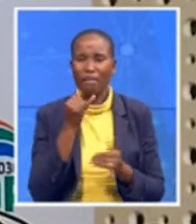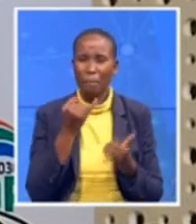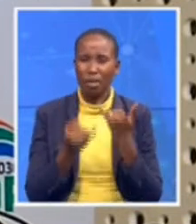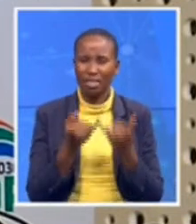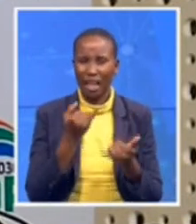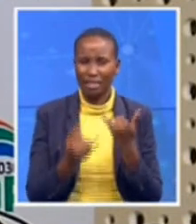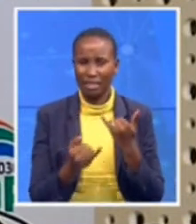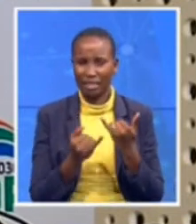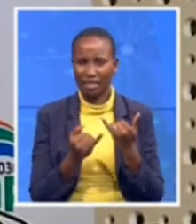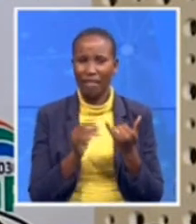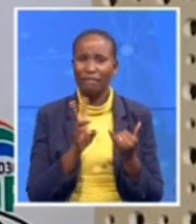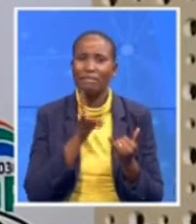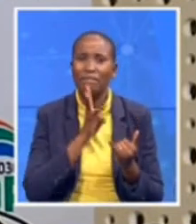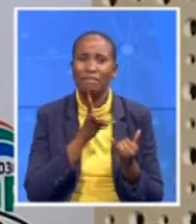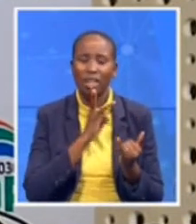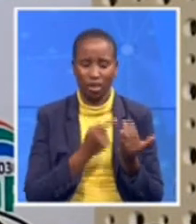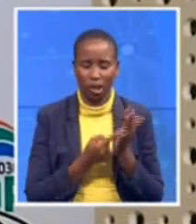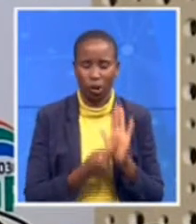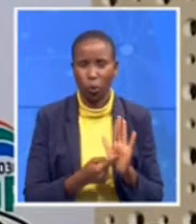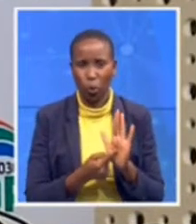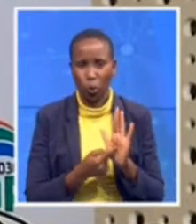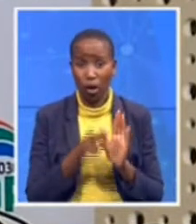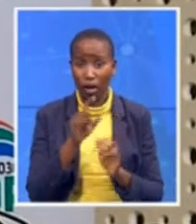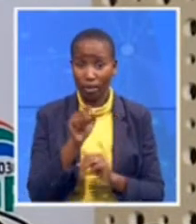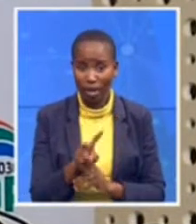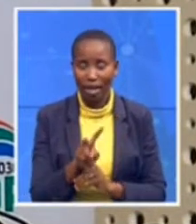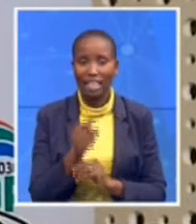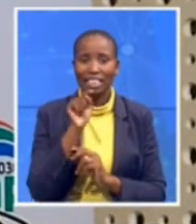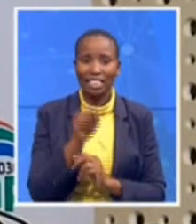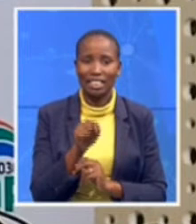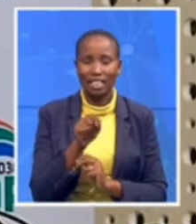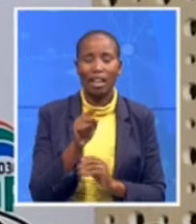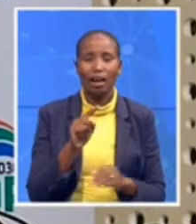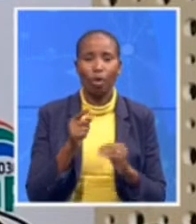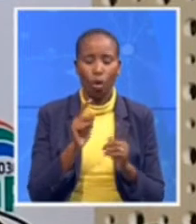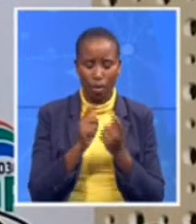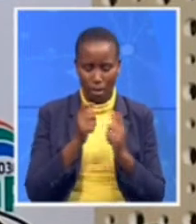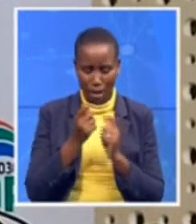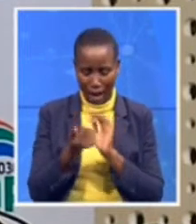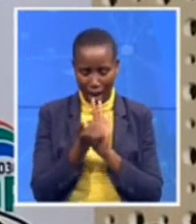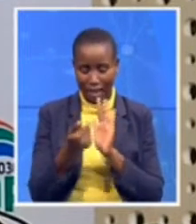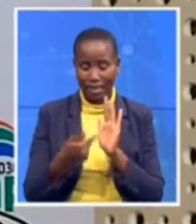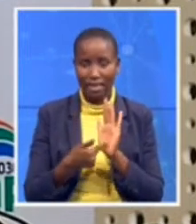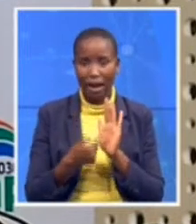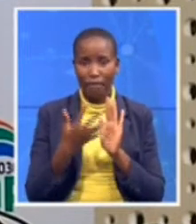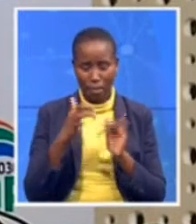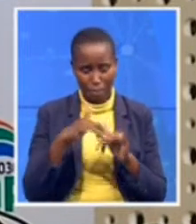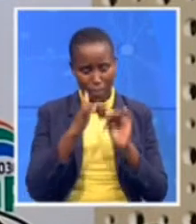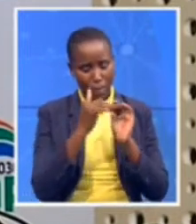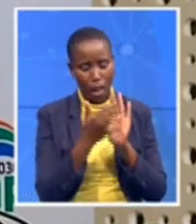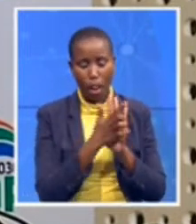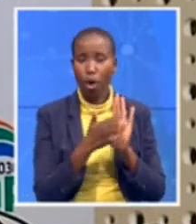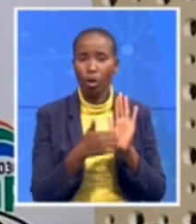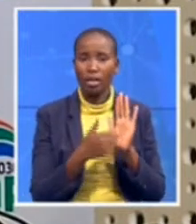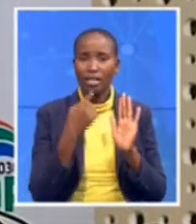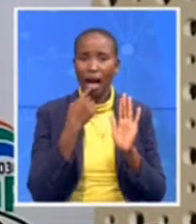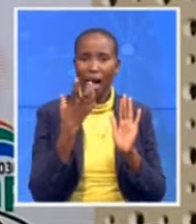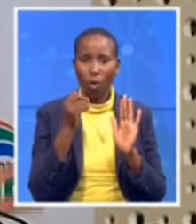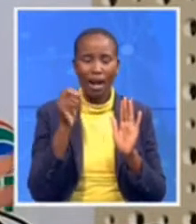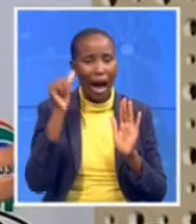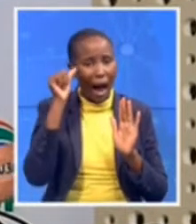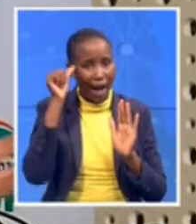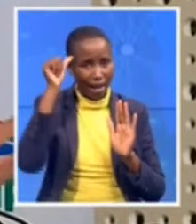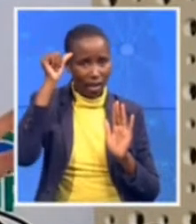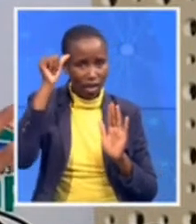Board now, in terms of its Amendment Act, does regulate the online distribution of adult content. We obviously, in the same space within